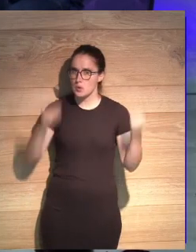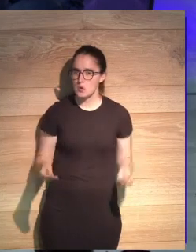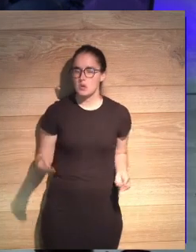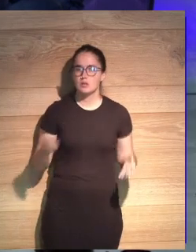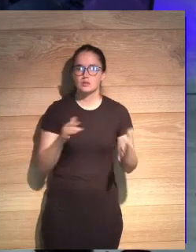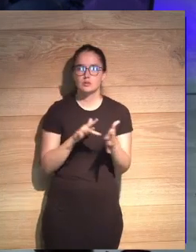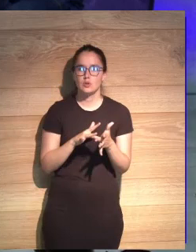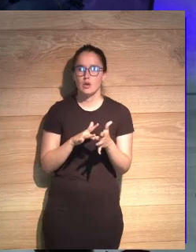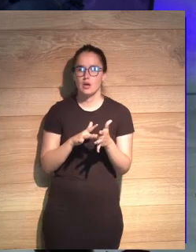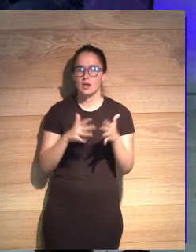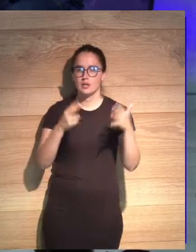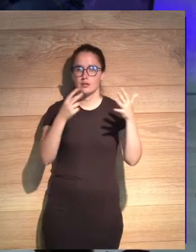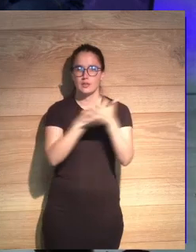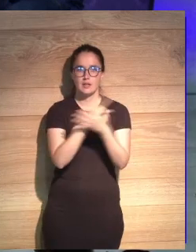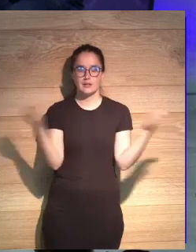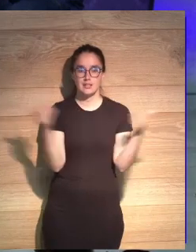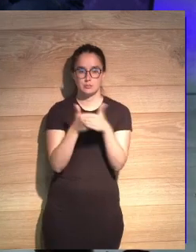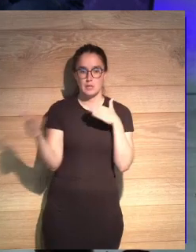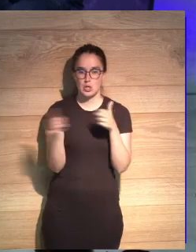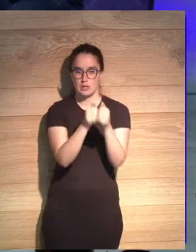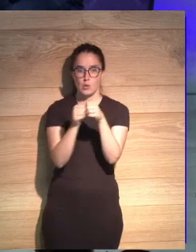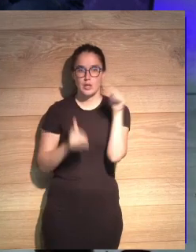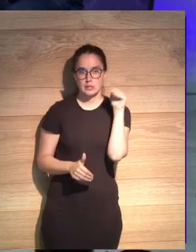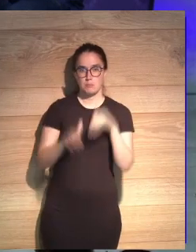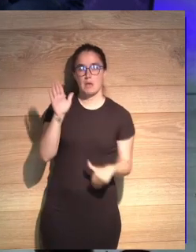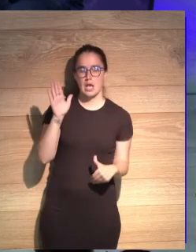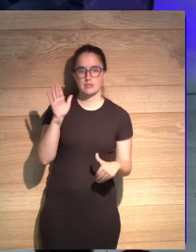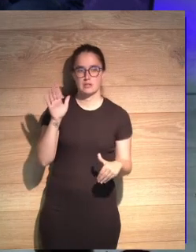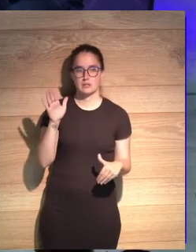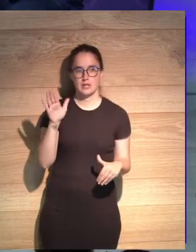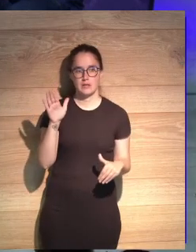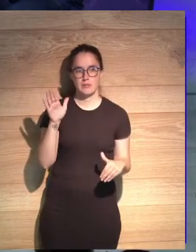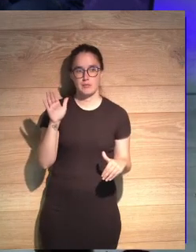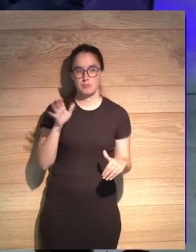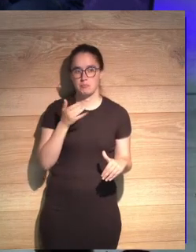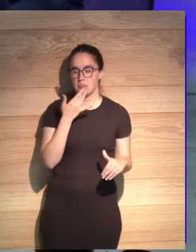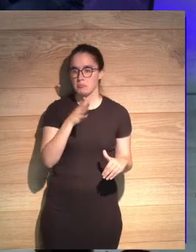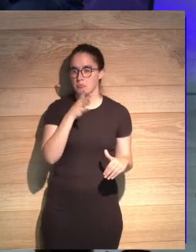is very good. We have over 16 million players,